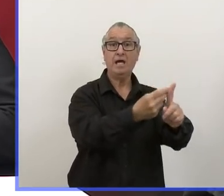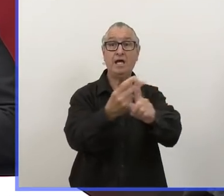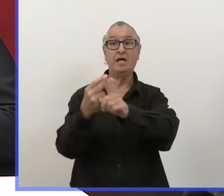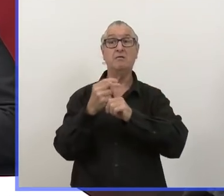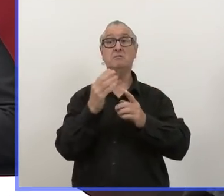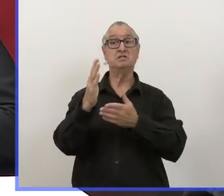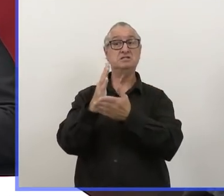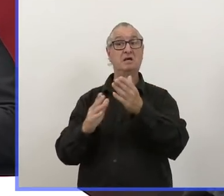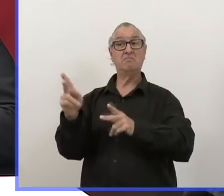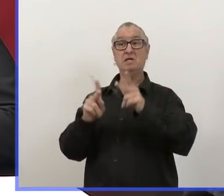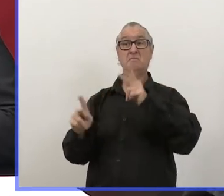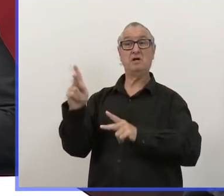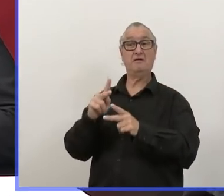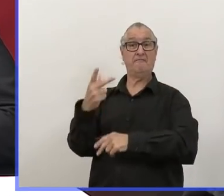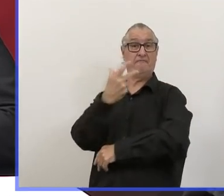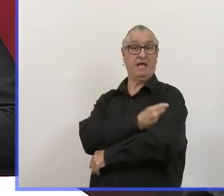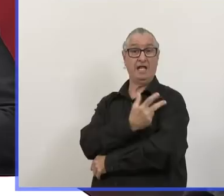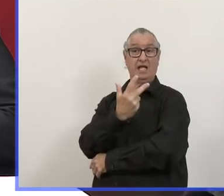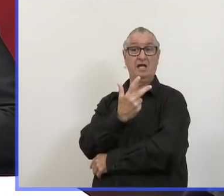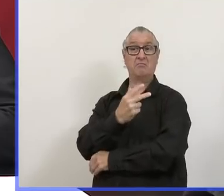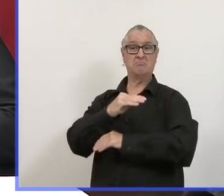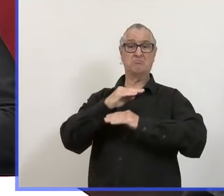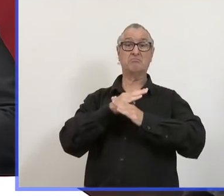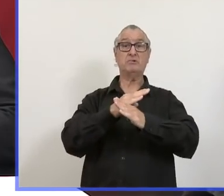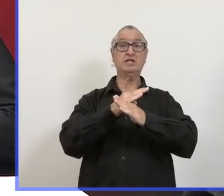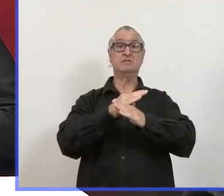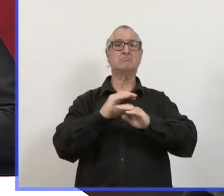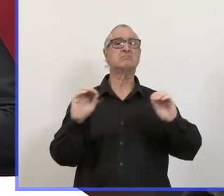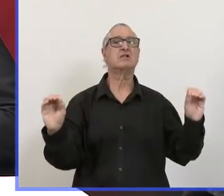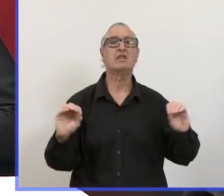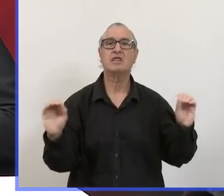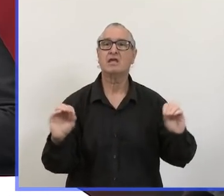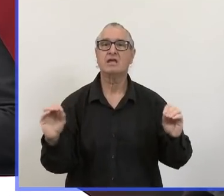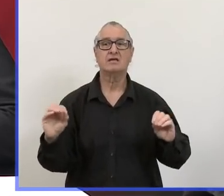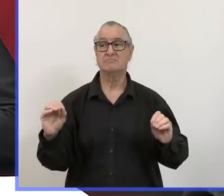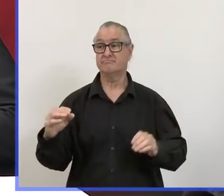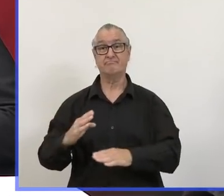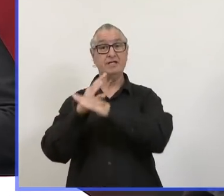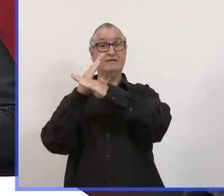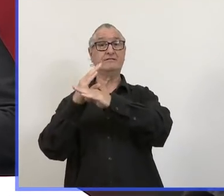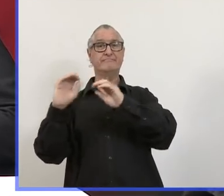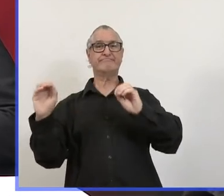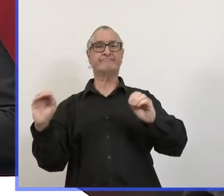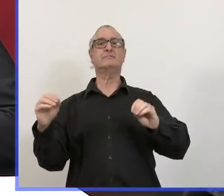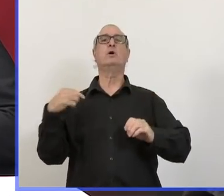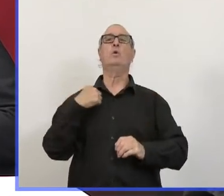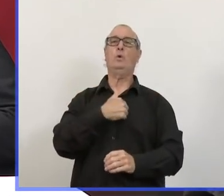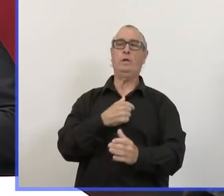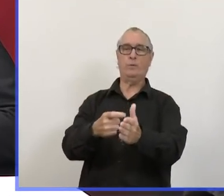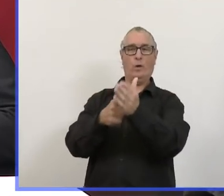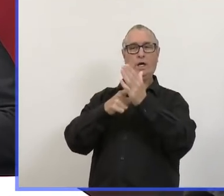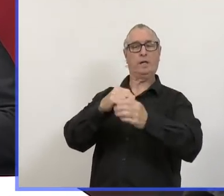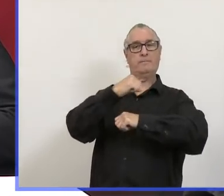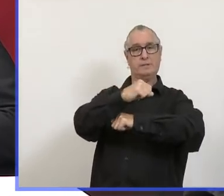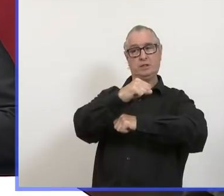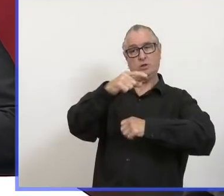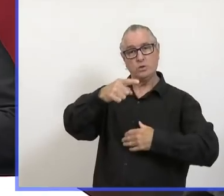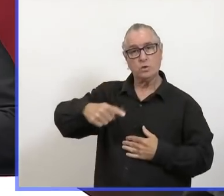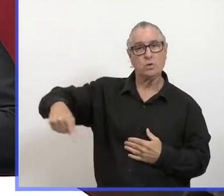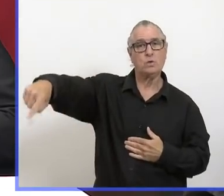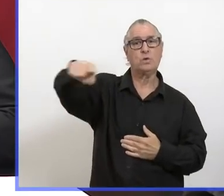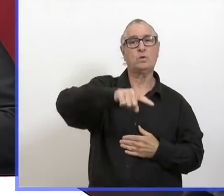to the acute care system for those who don't develop immunity or for those who choose not to get immunized as well.